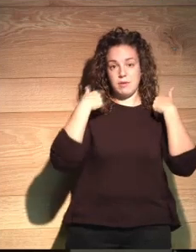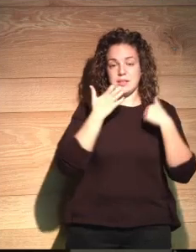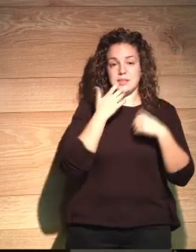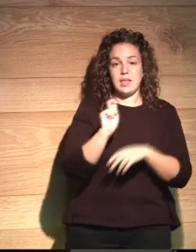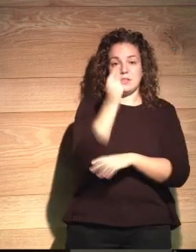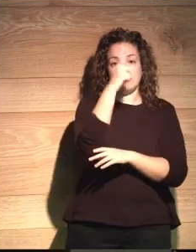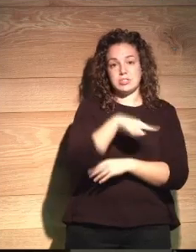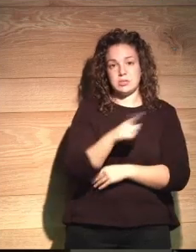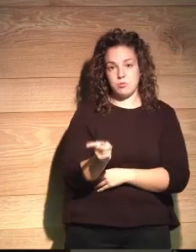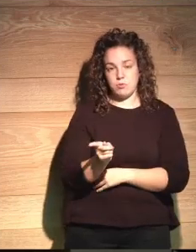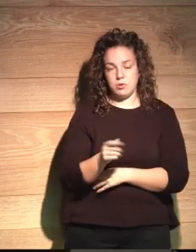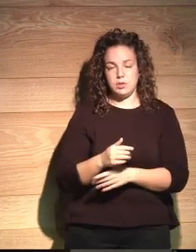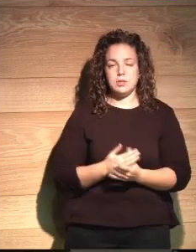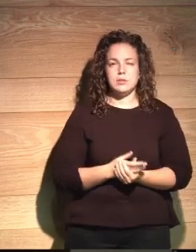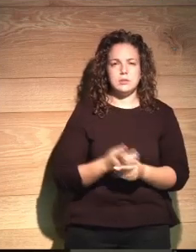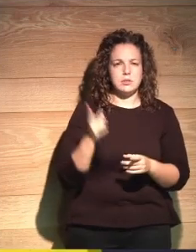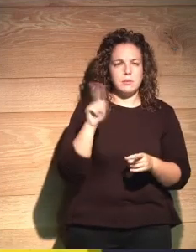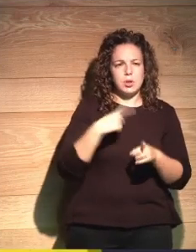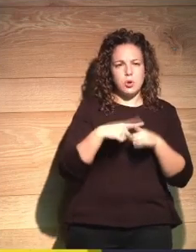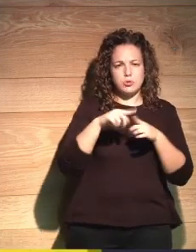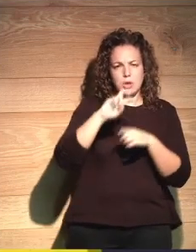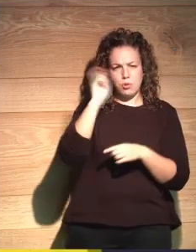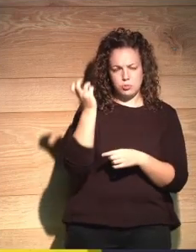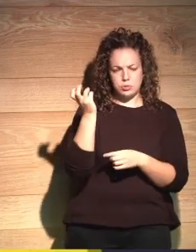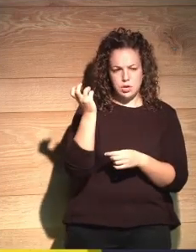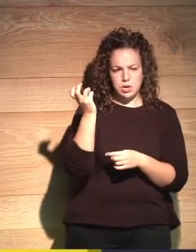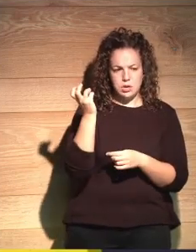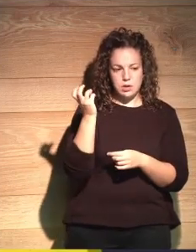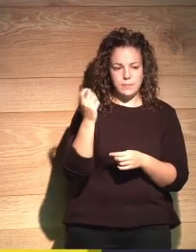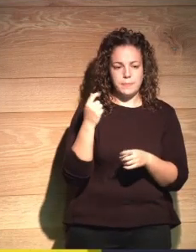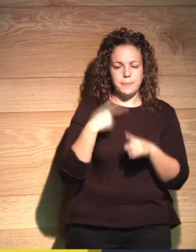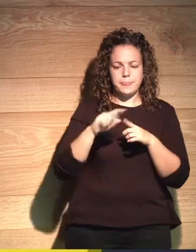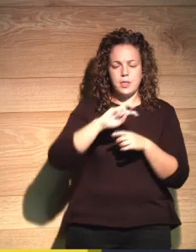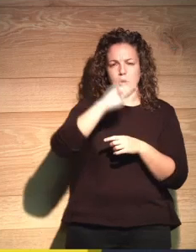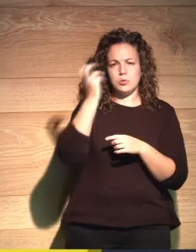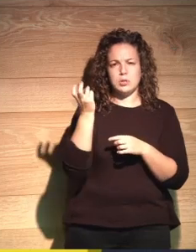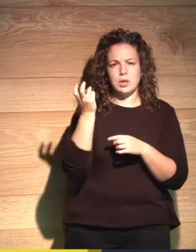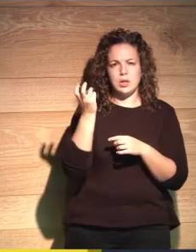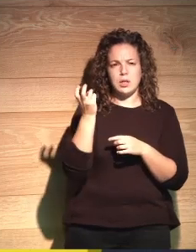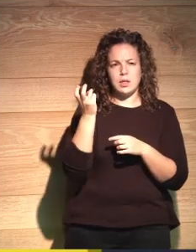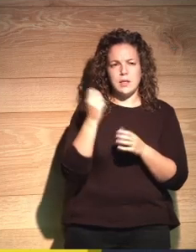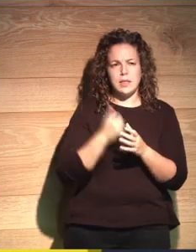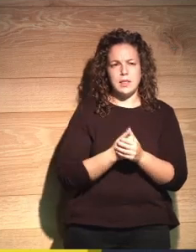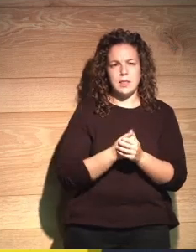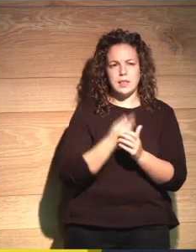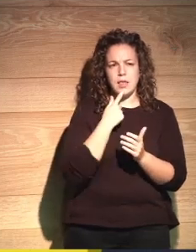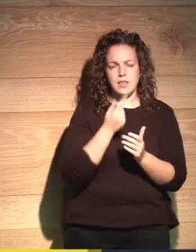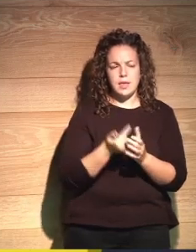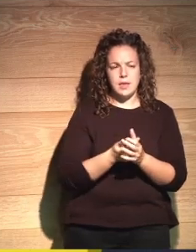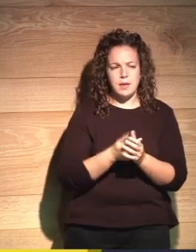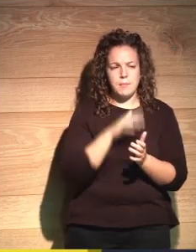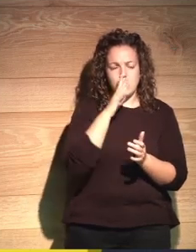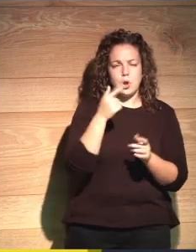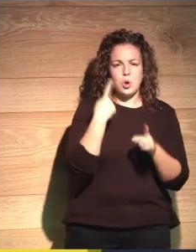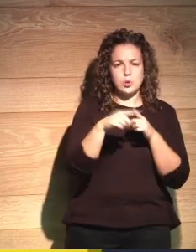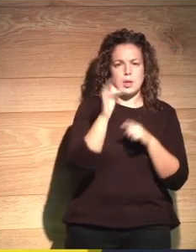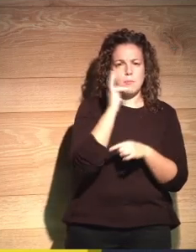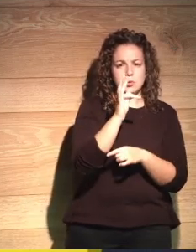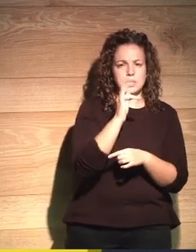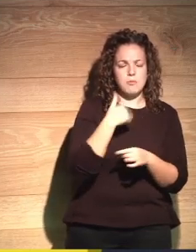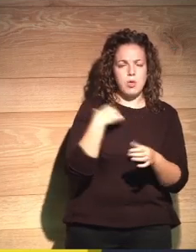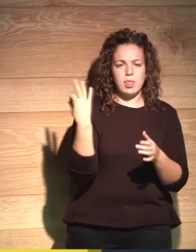another thing, I didn't quote it here, but another thing that Popper said is actually that optimism is a duty. And is a duty